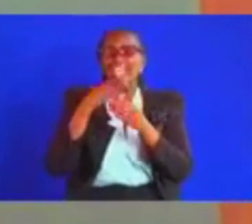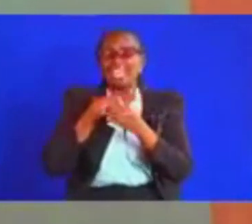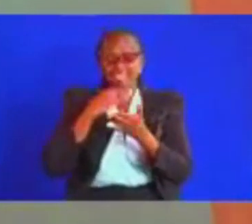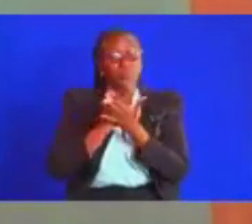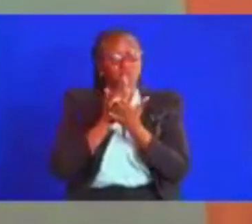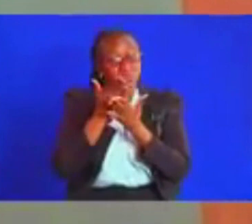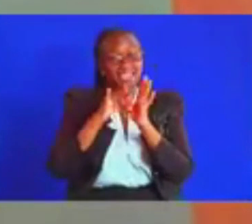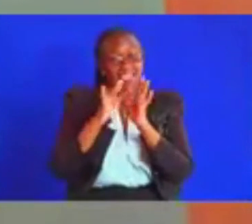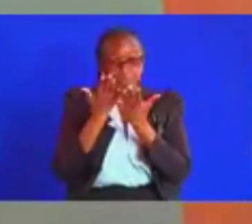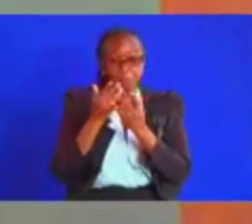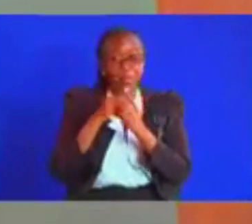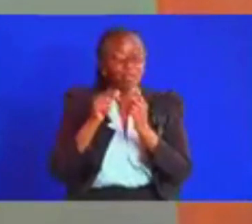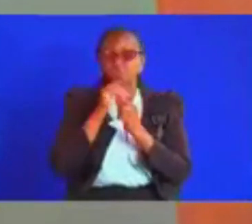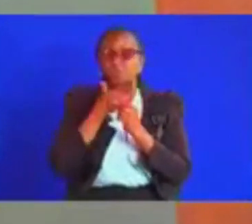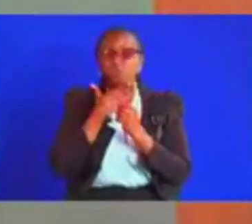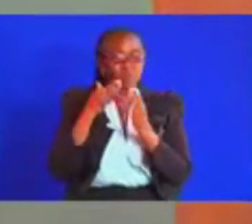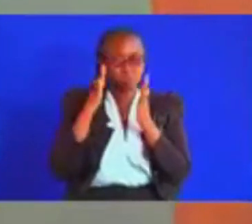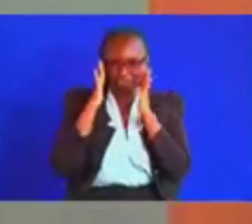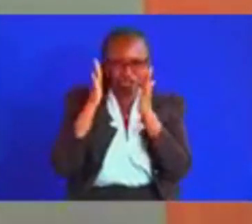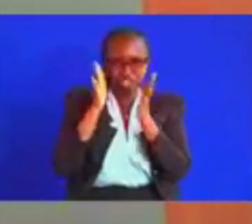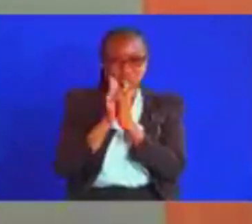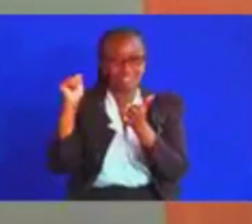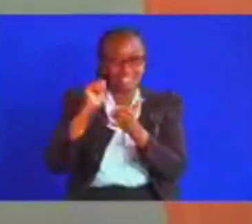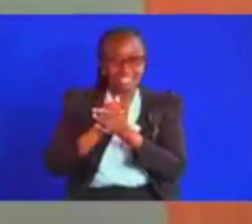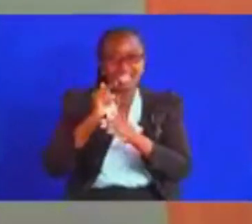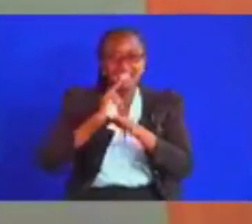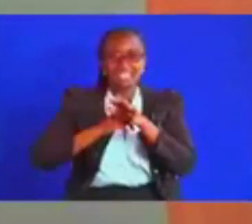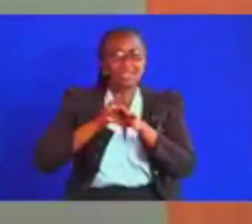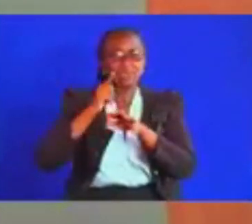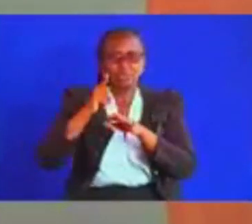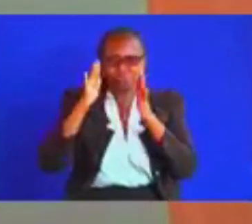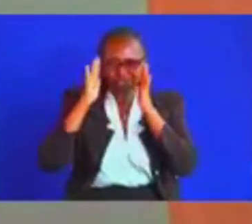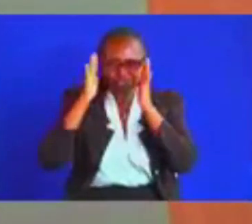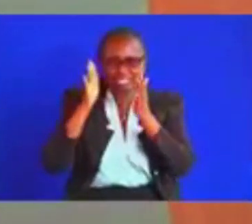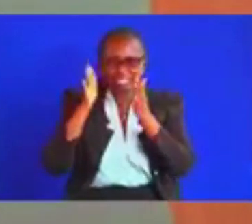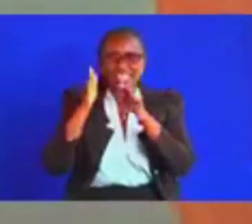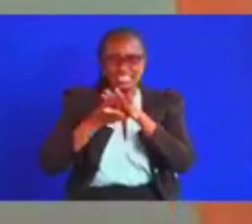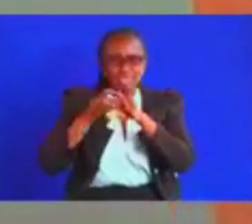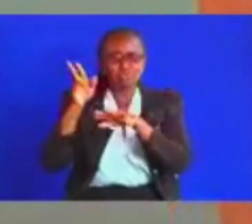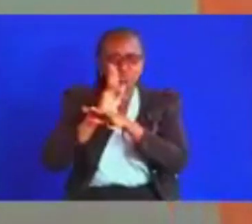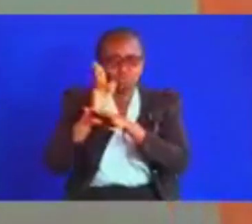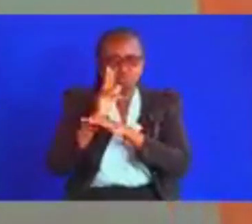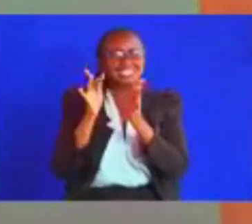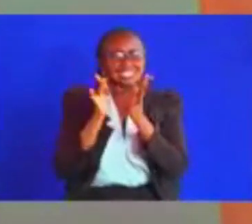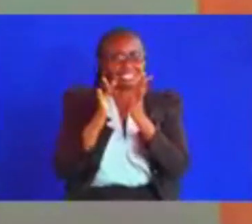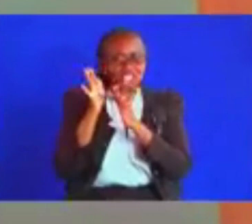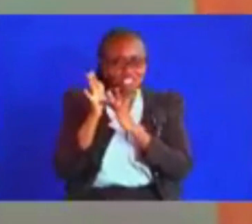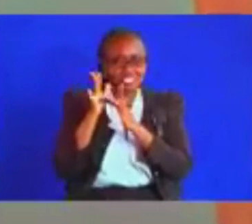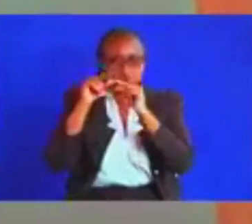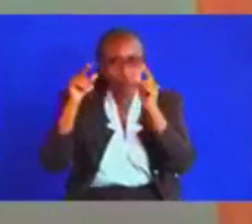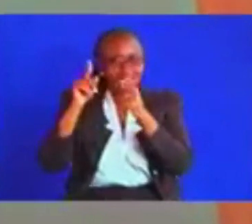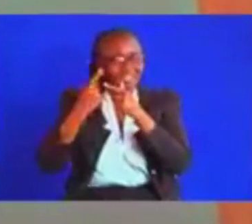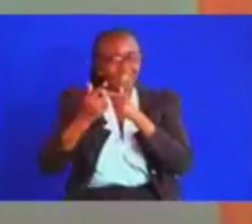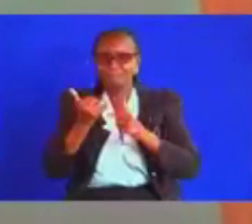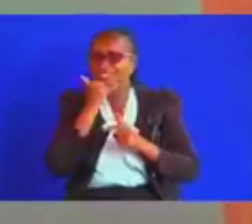afraid to confront it. Confronting it as a man will be error, but using the reference of Jesus is not